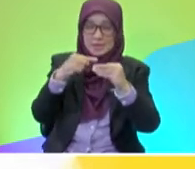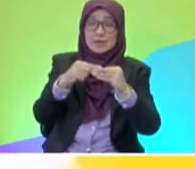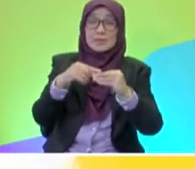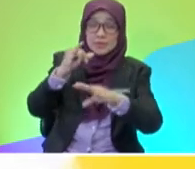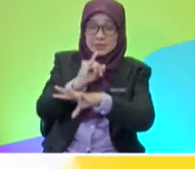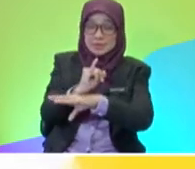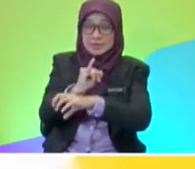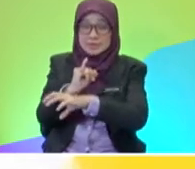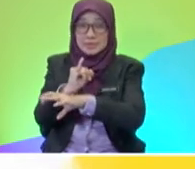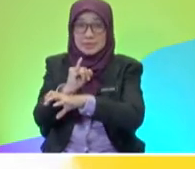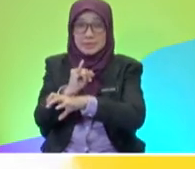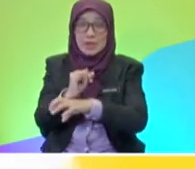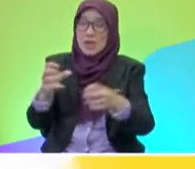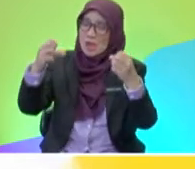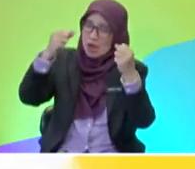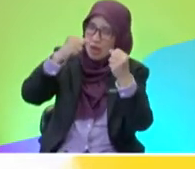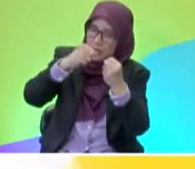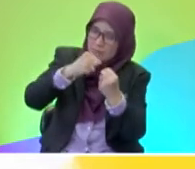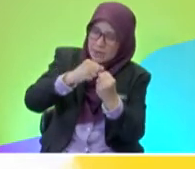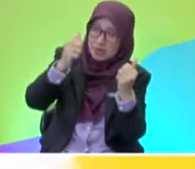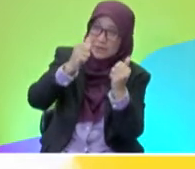are going to blend the phonemes, we are going to